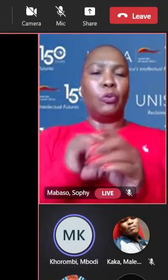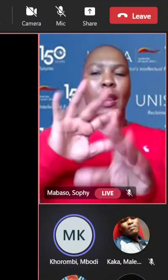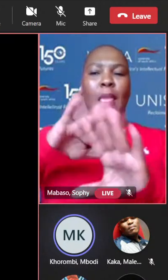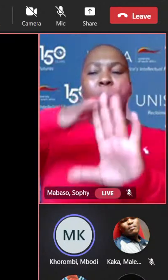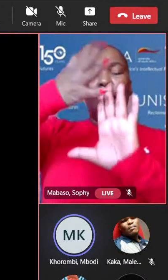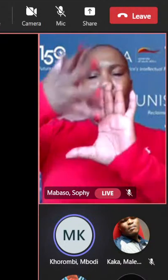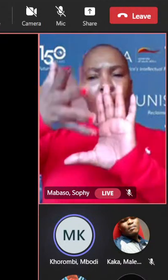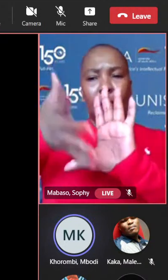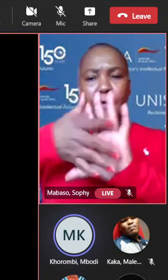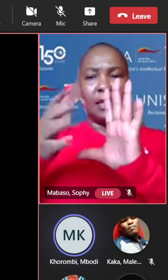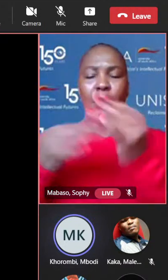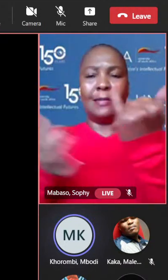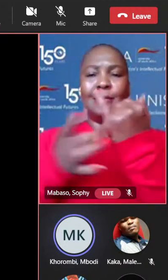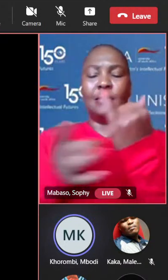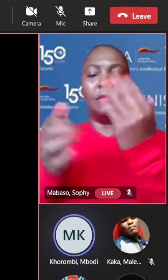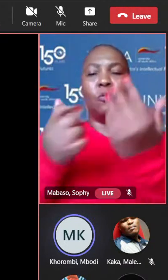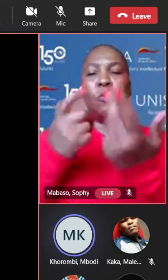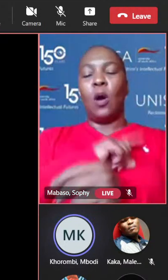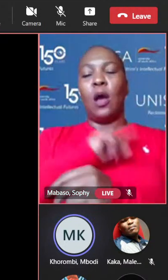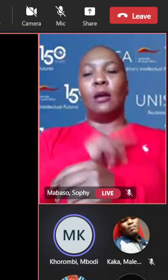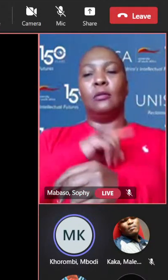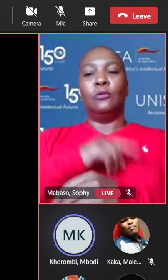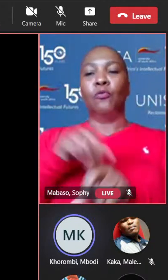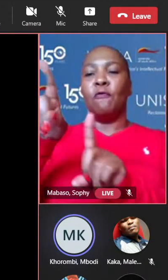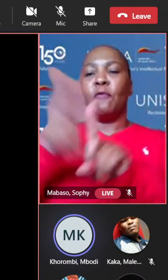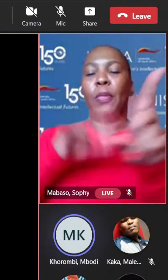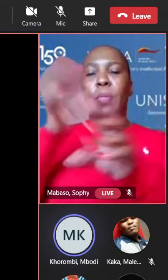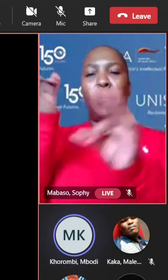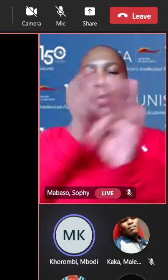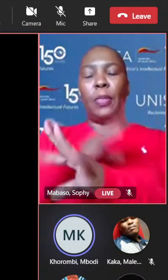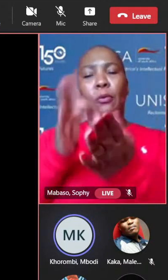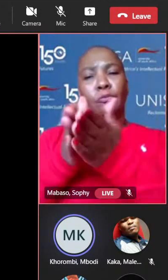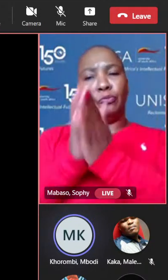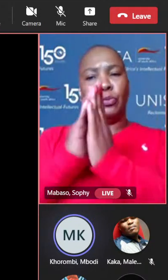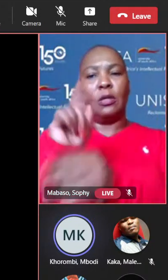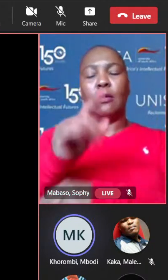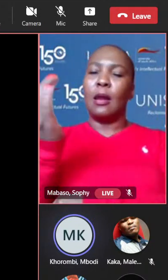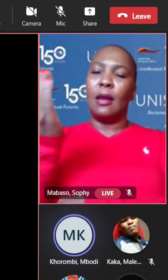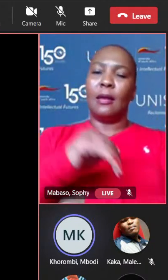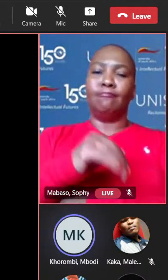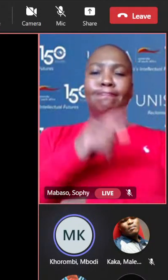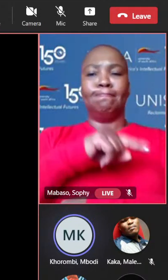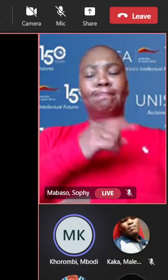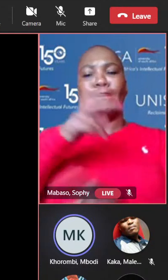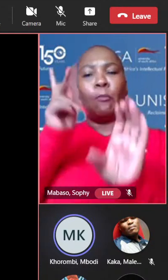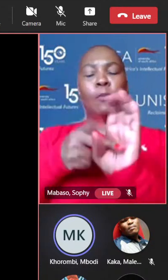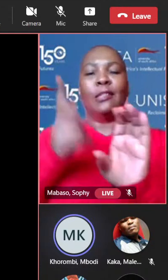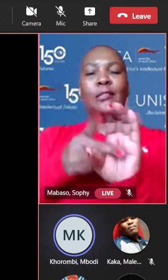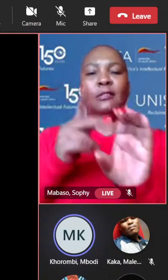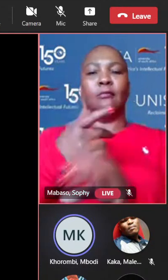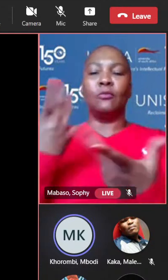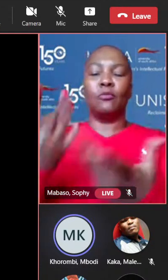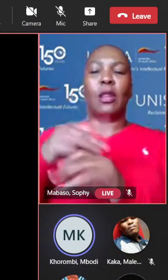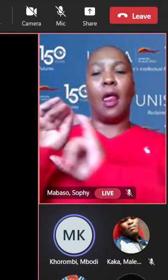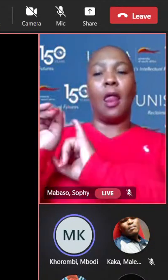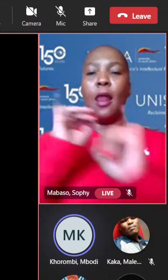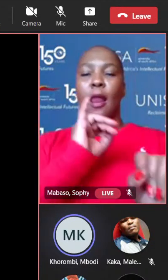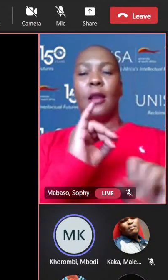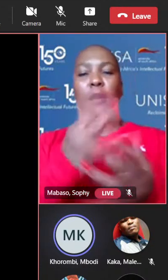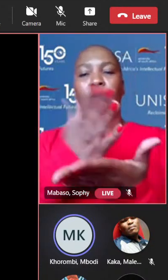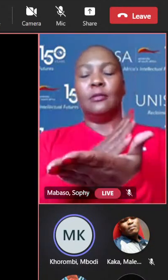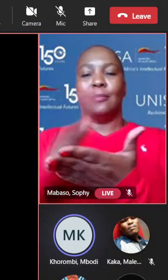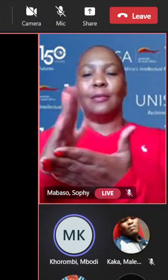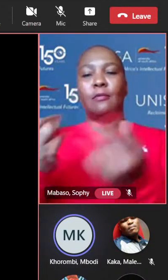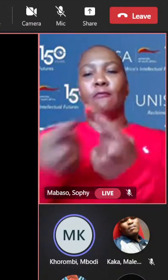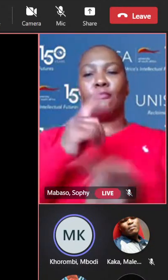do not fail. We request that you come and participate. Invitation will be shared from your